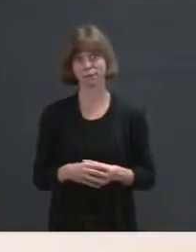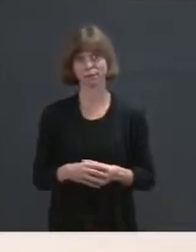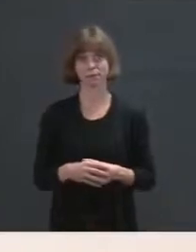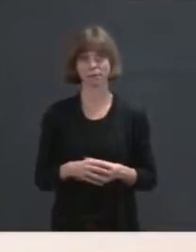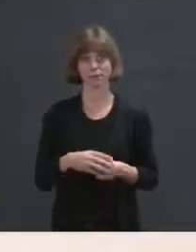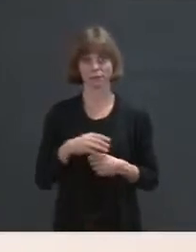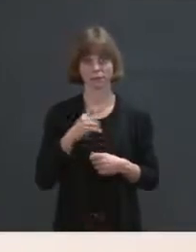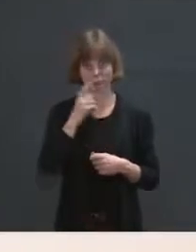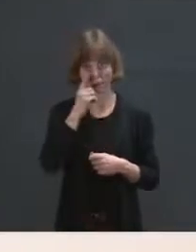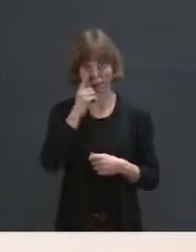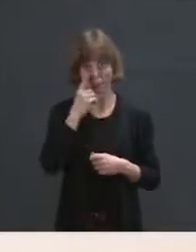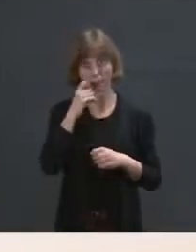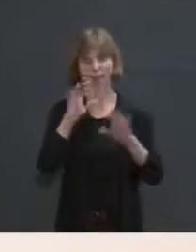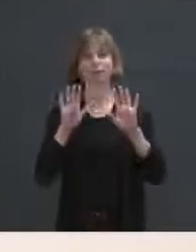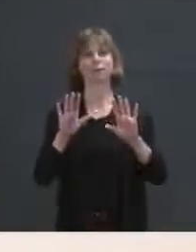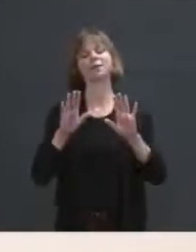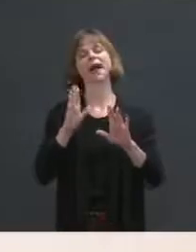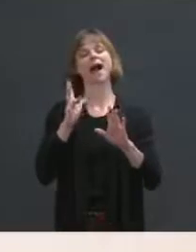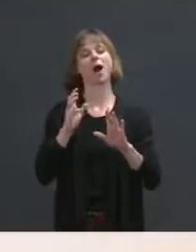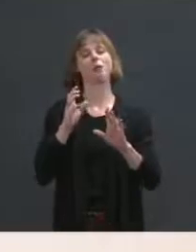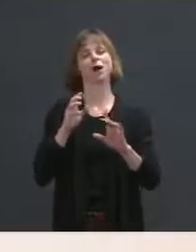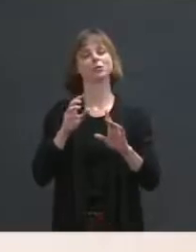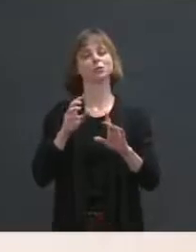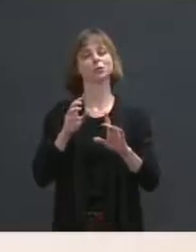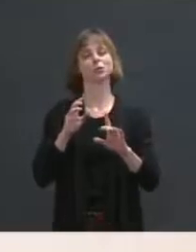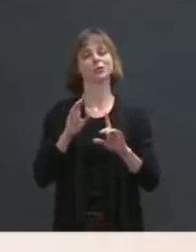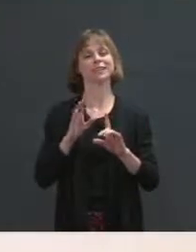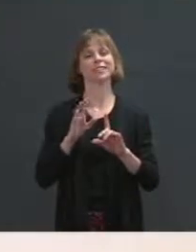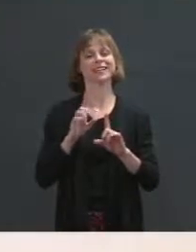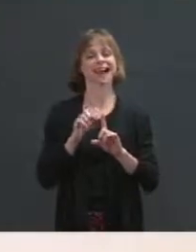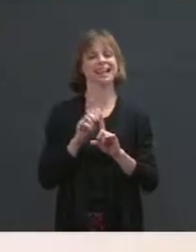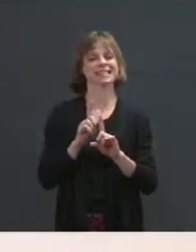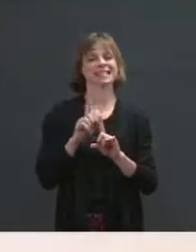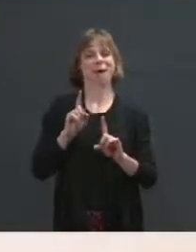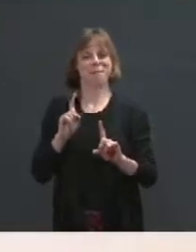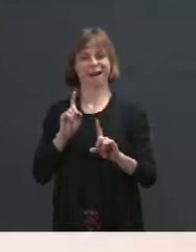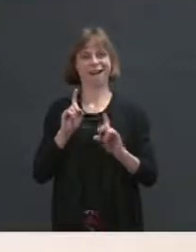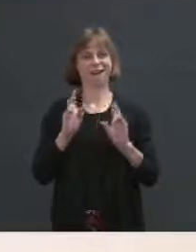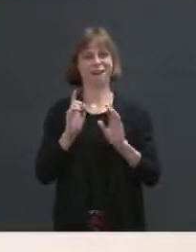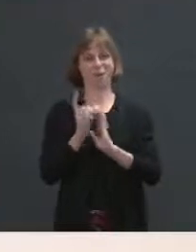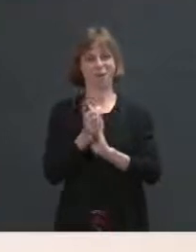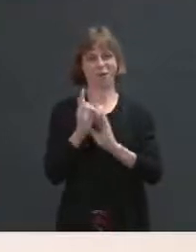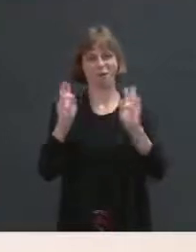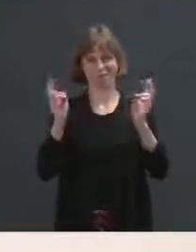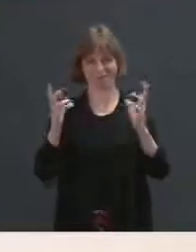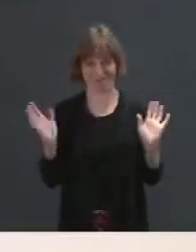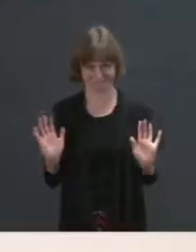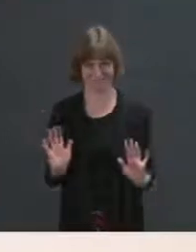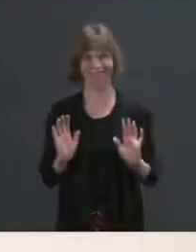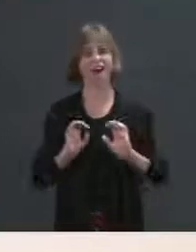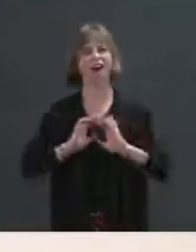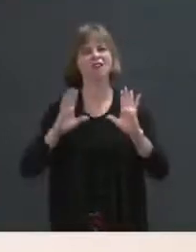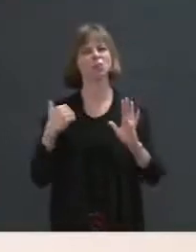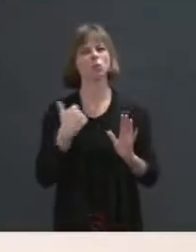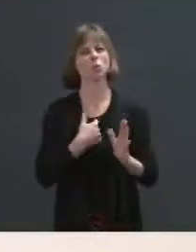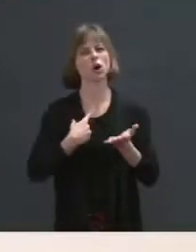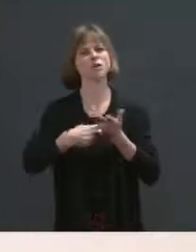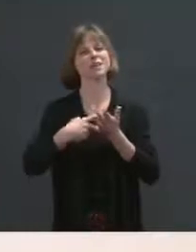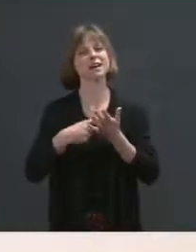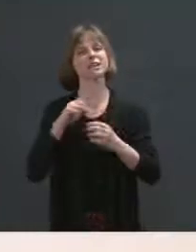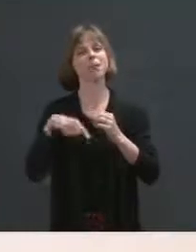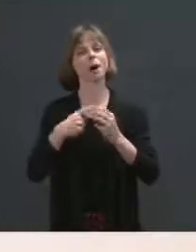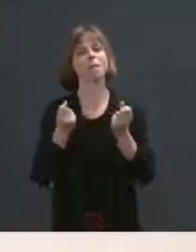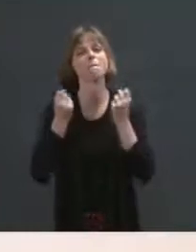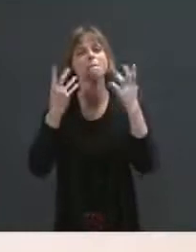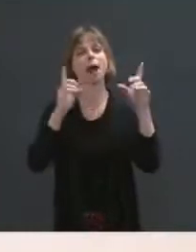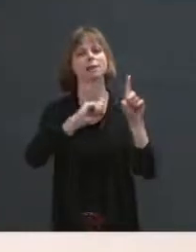Just like to step back for a moment. Obviously, we're talking about multiple different supply chains here, and I